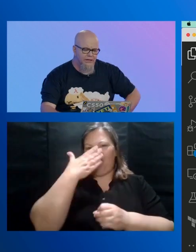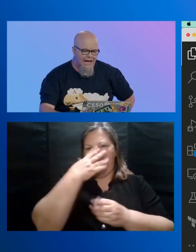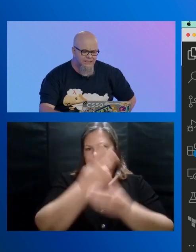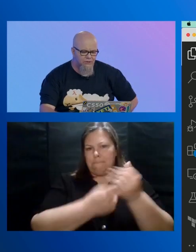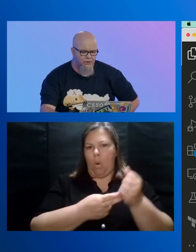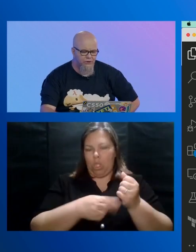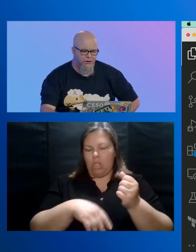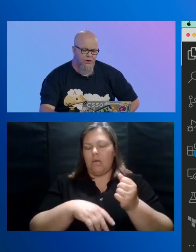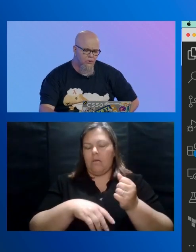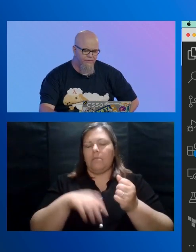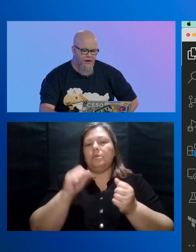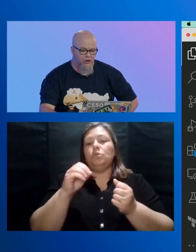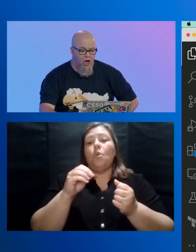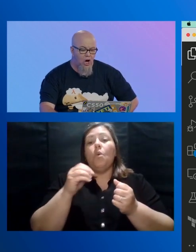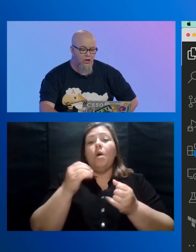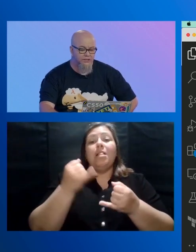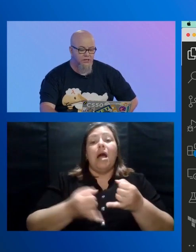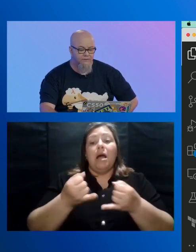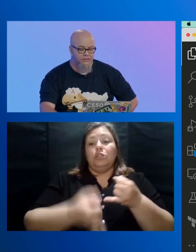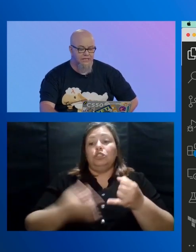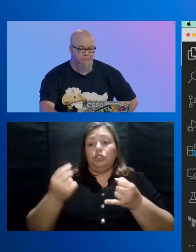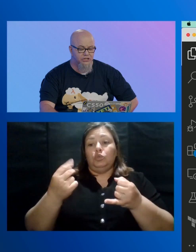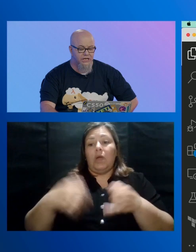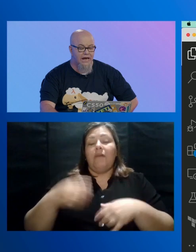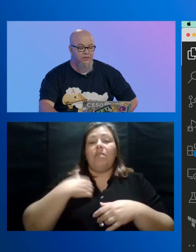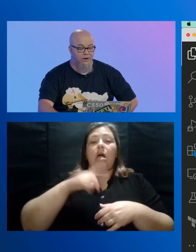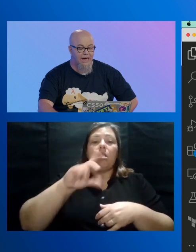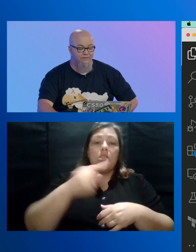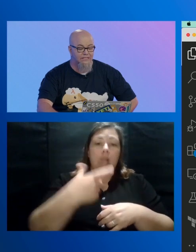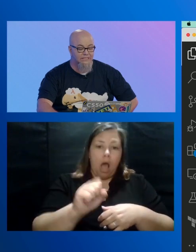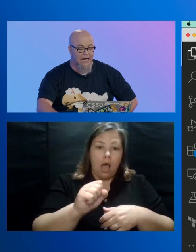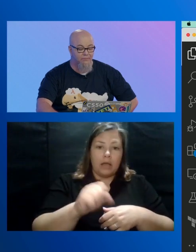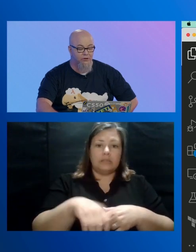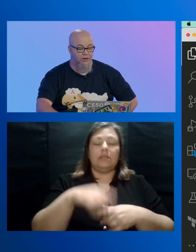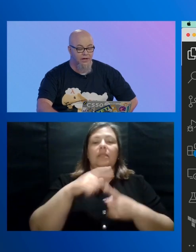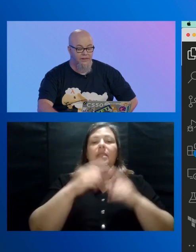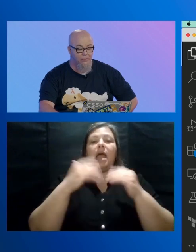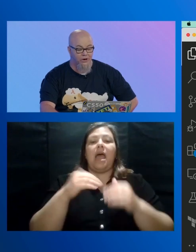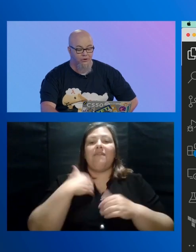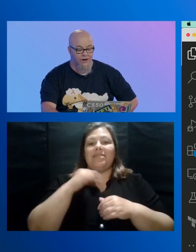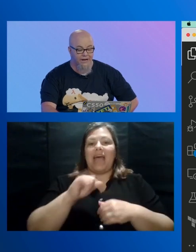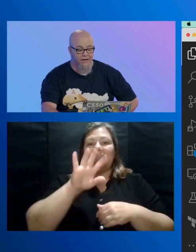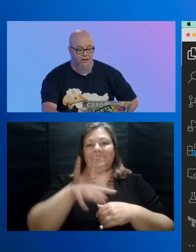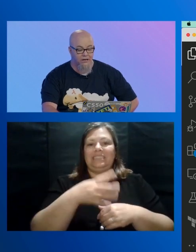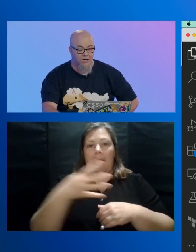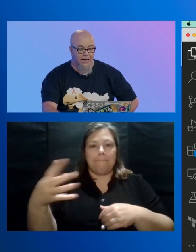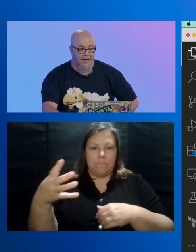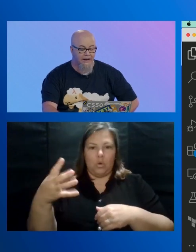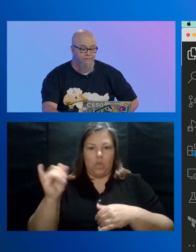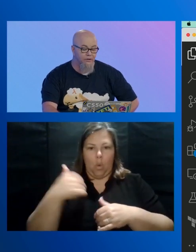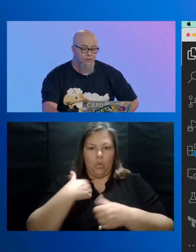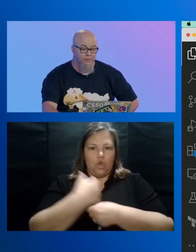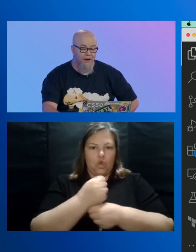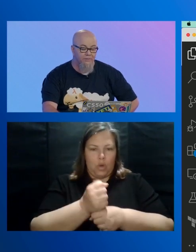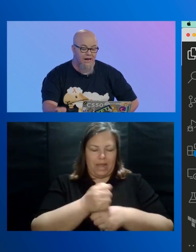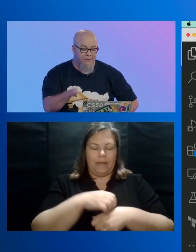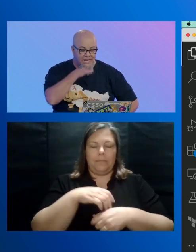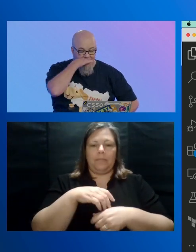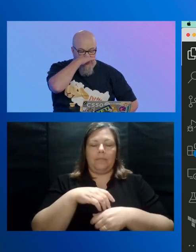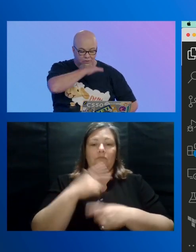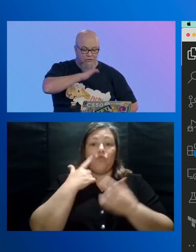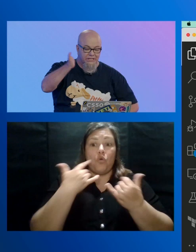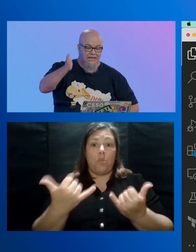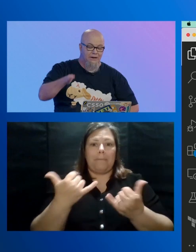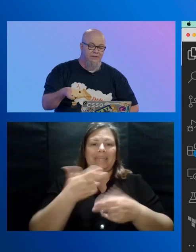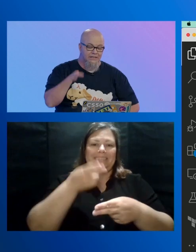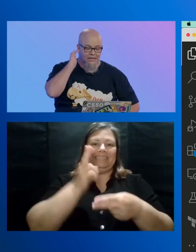right, so the last thing we're doing, we've got our logs for the state machine, and then we have this table that we're creating. And for the moment, I'm naming it.